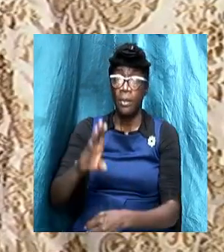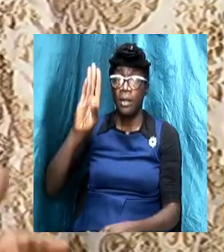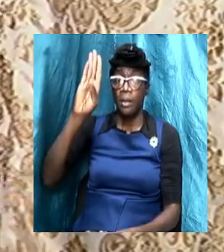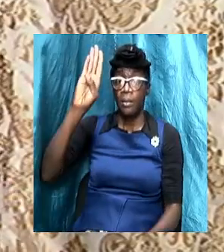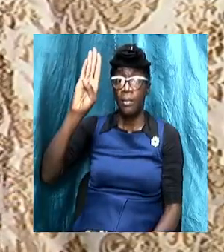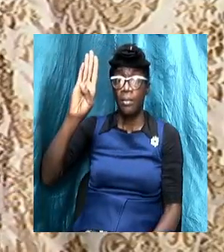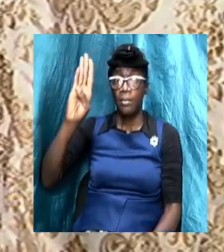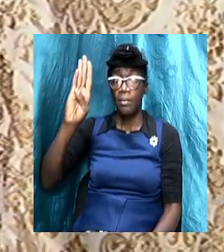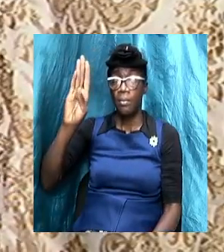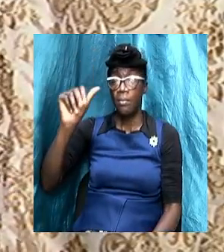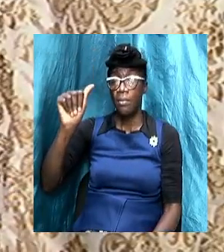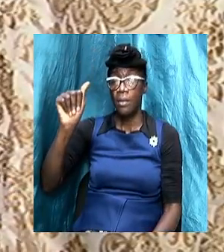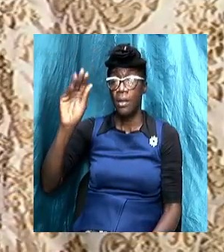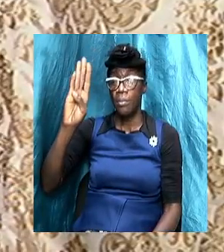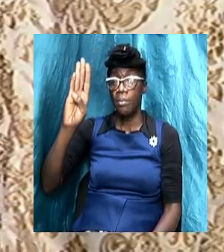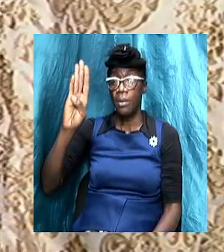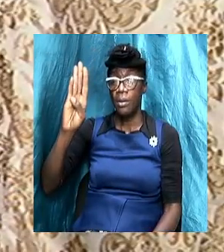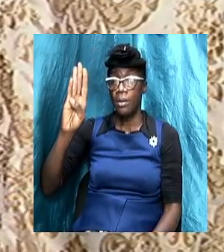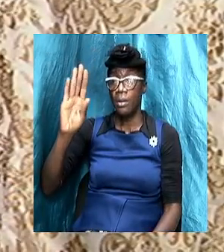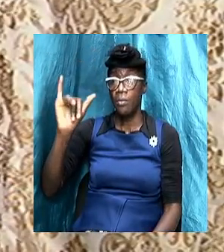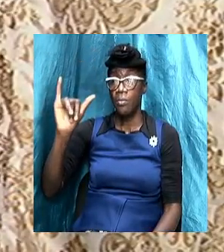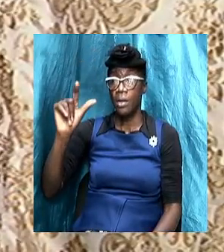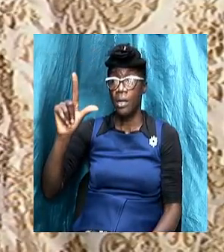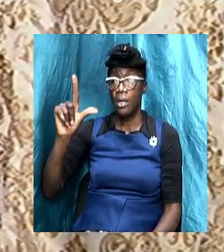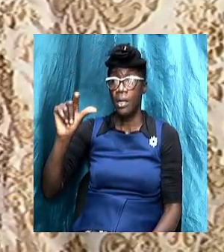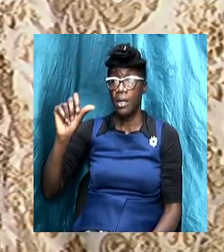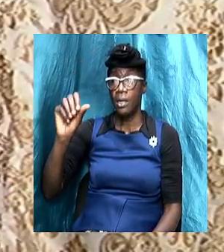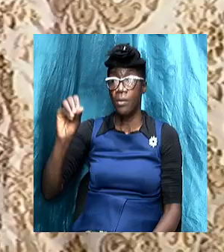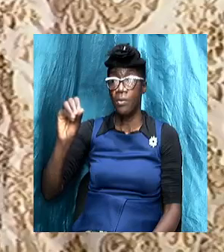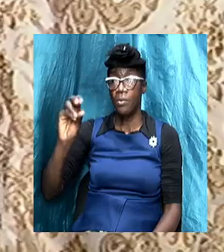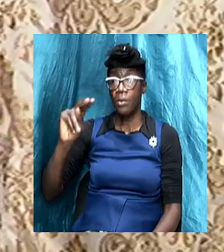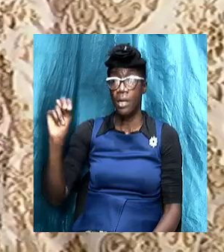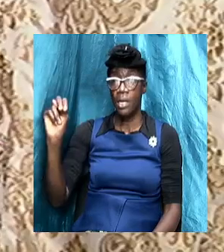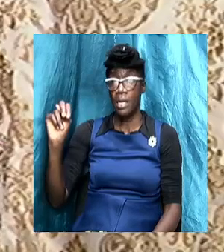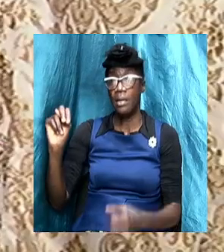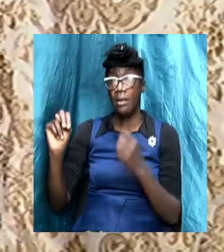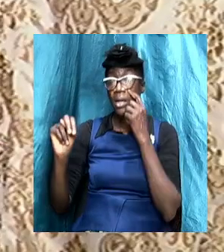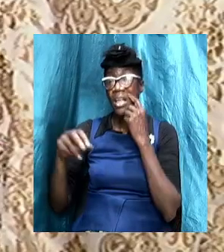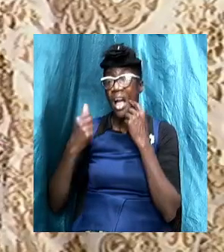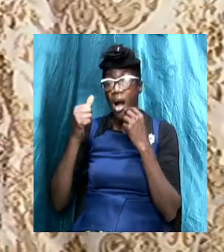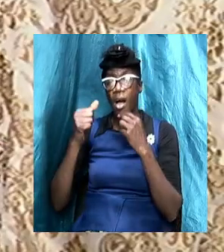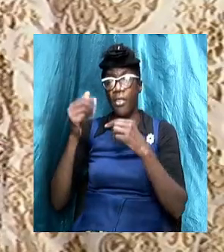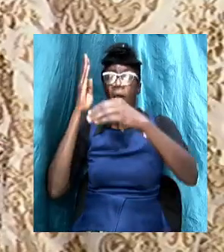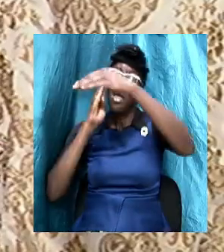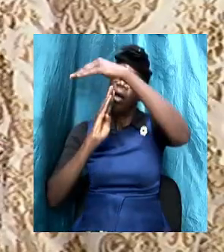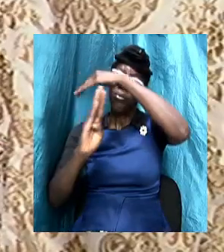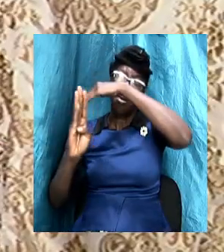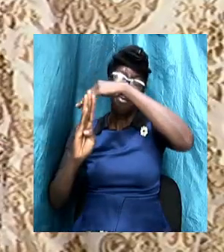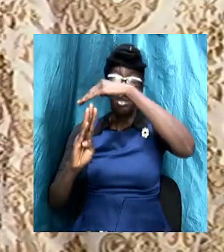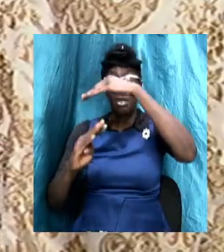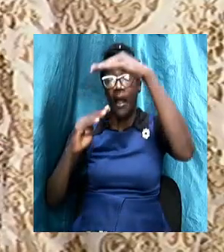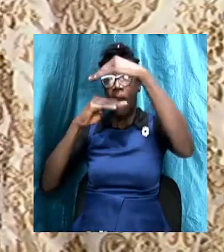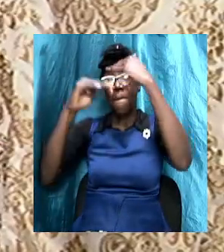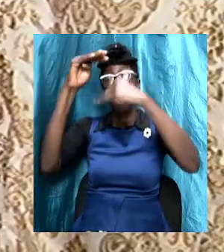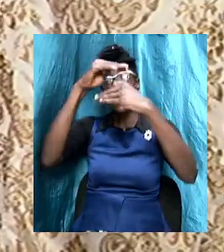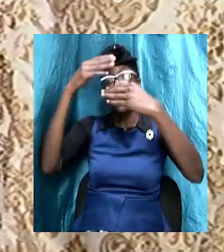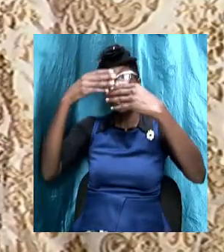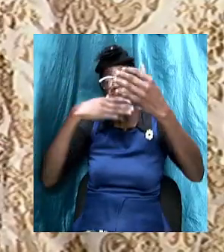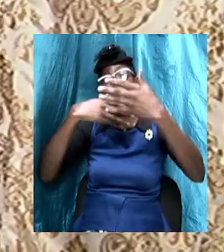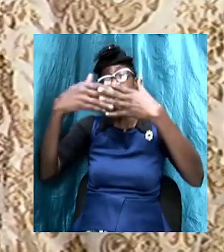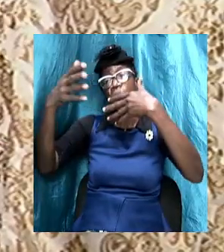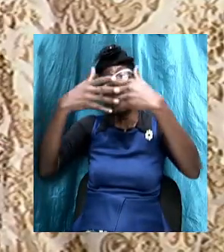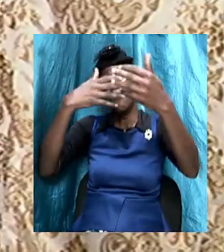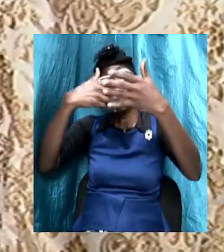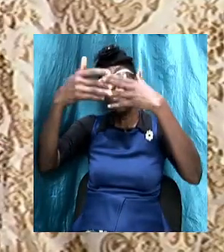period after the captivity. And we can remember, you have people like Nehemiah, who that came and he rebuilt the wall. You have people like